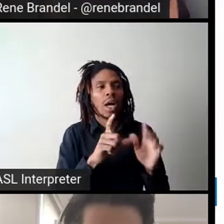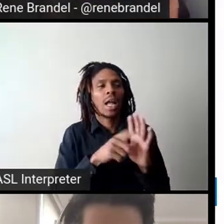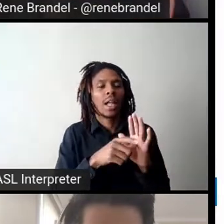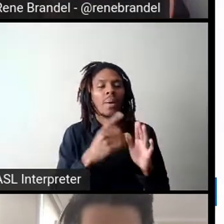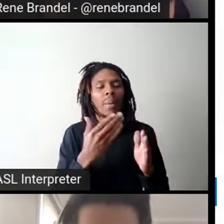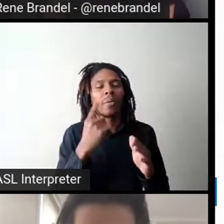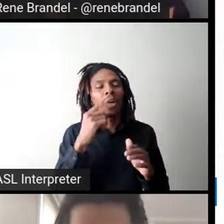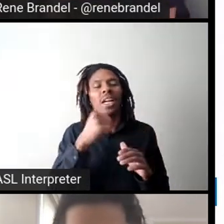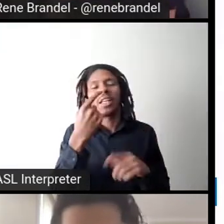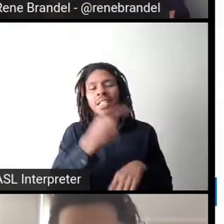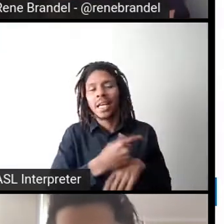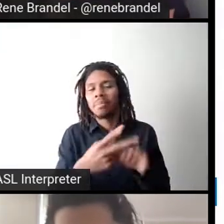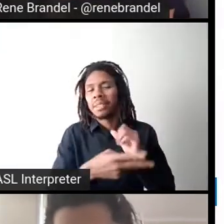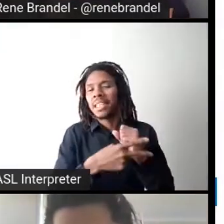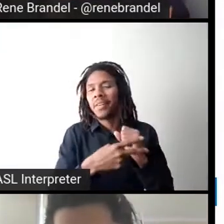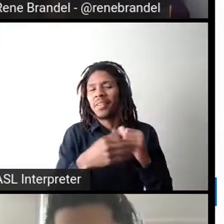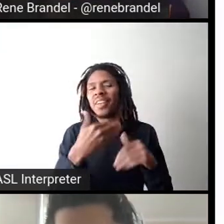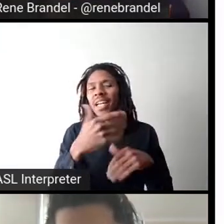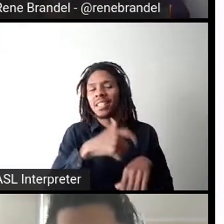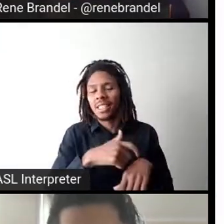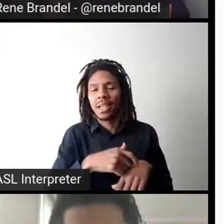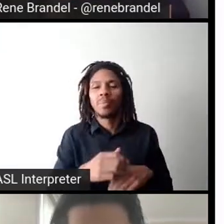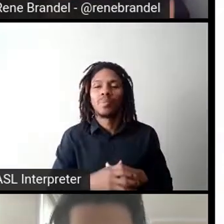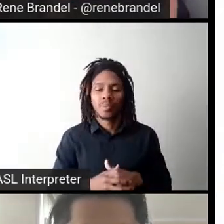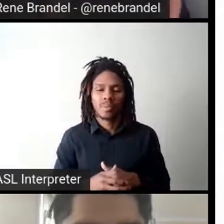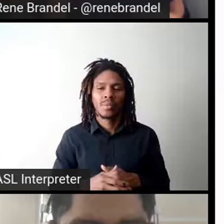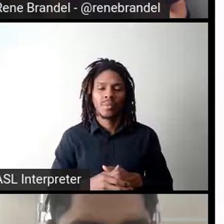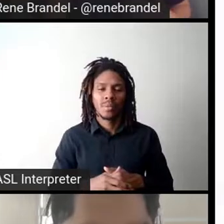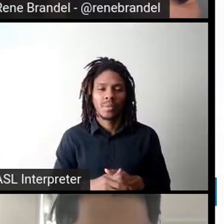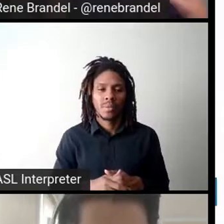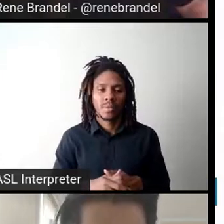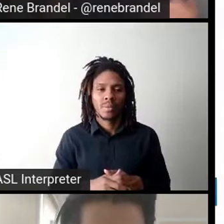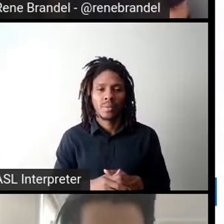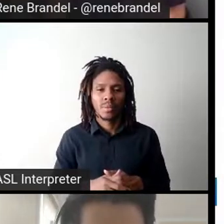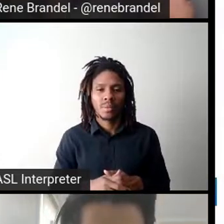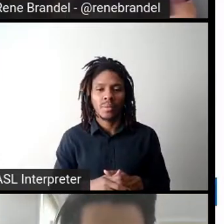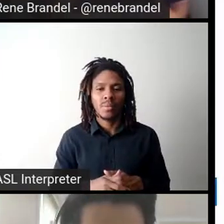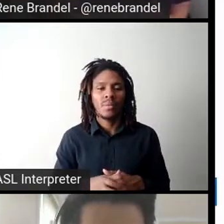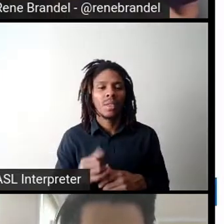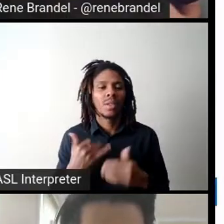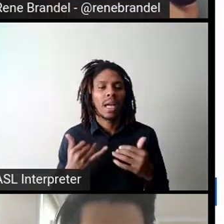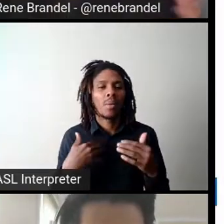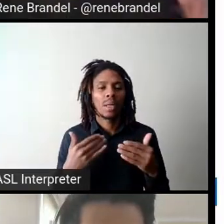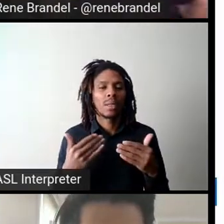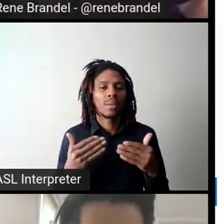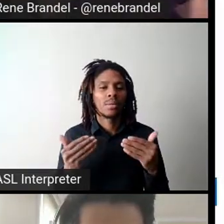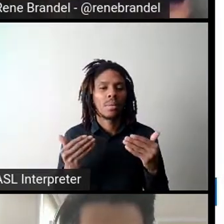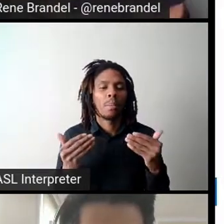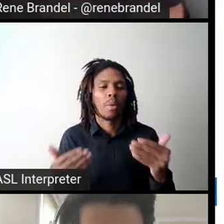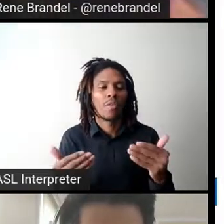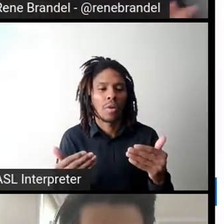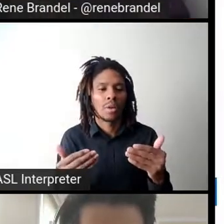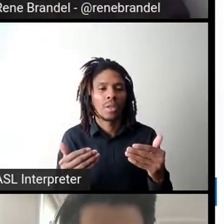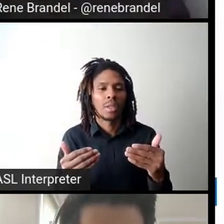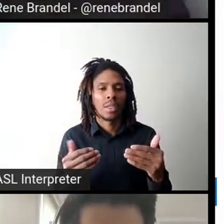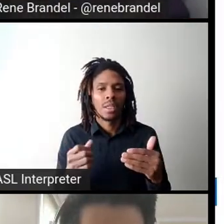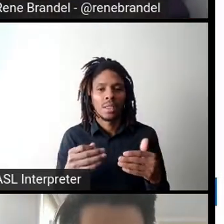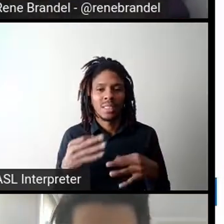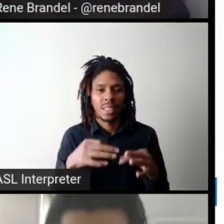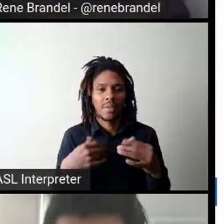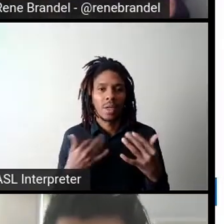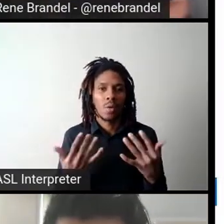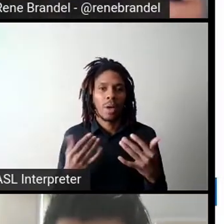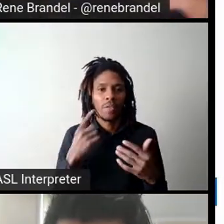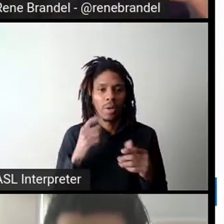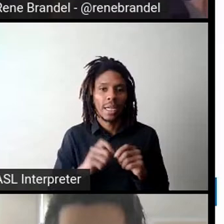for another day. So I kind of just want to zoom forward a little bit and so that we don't have to wait around for a deployment